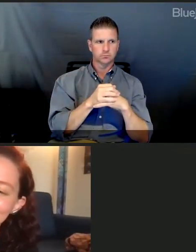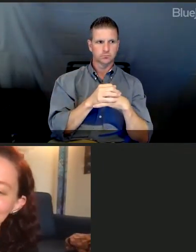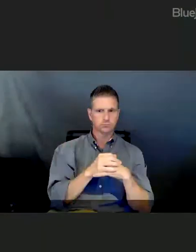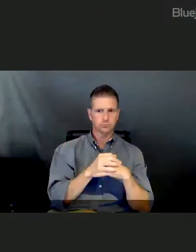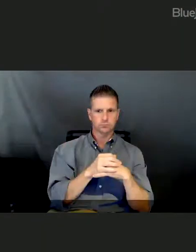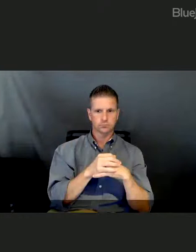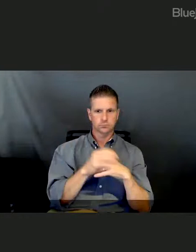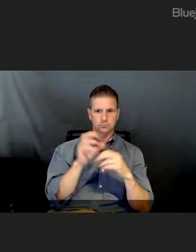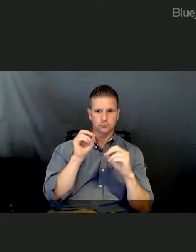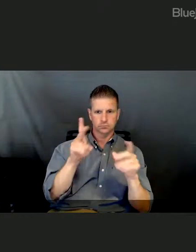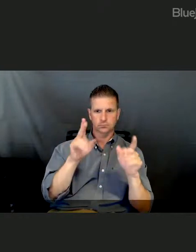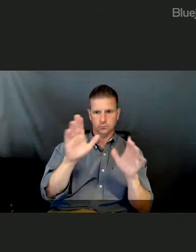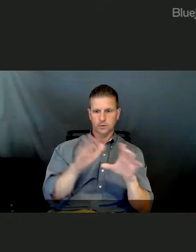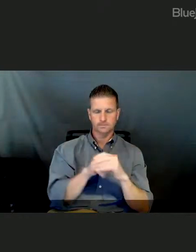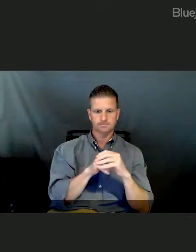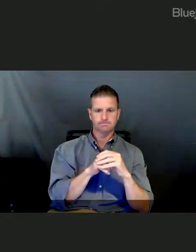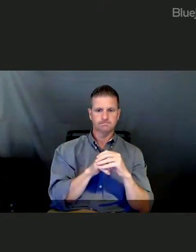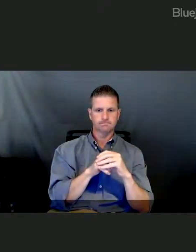Okay, great.